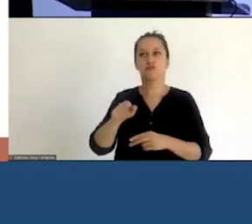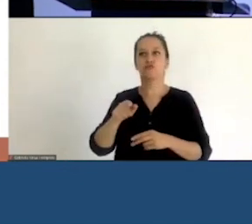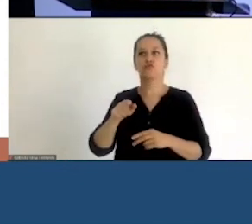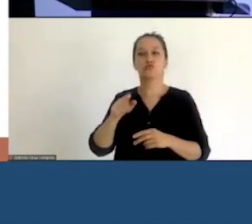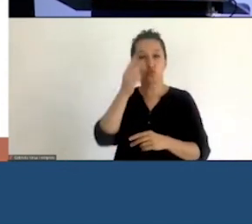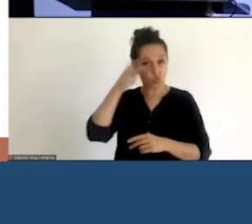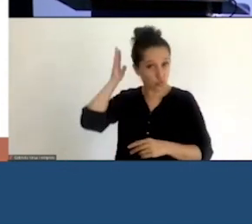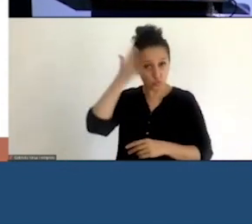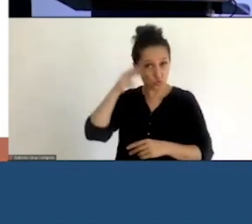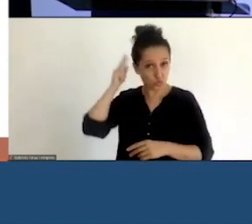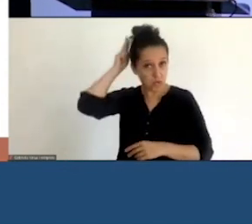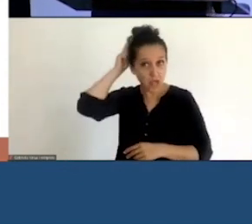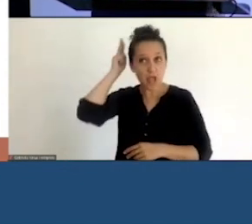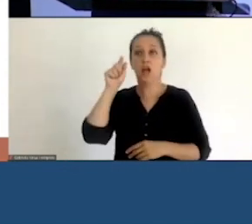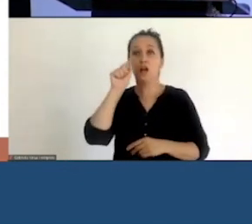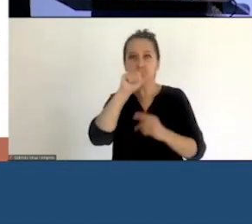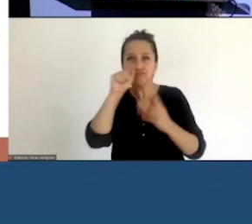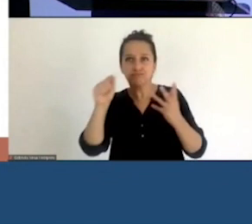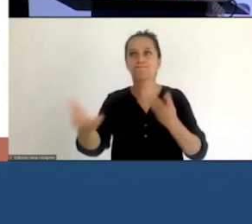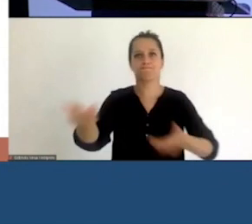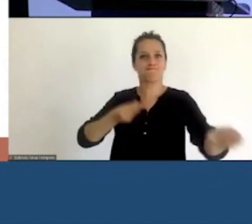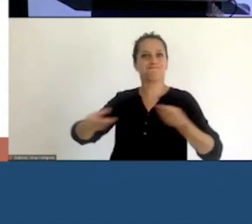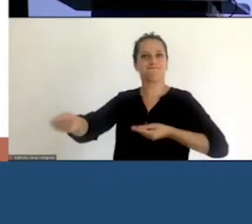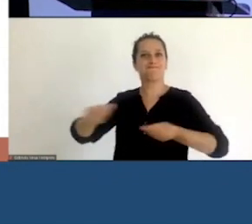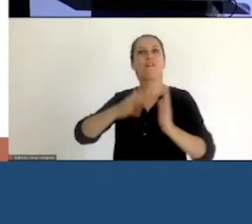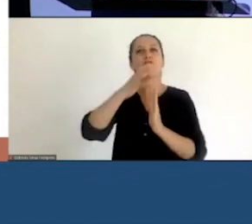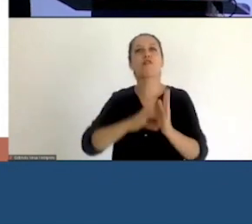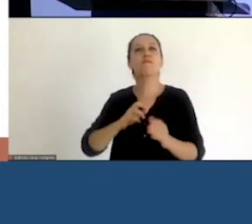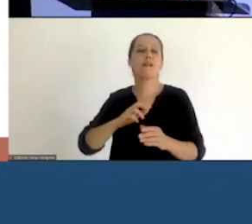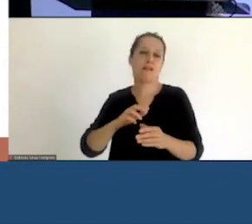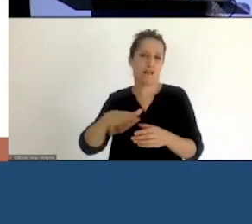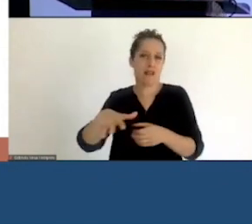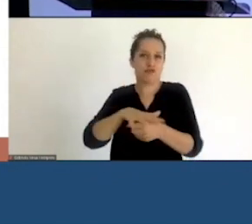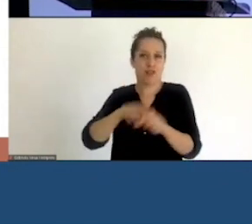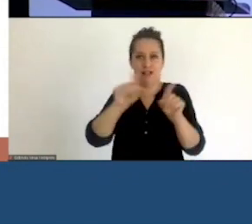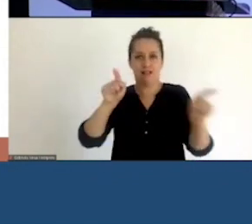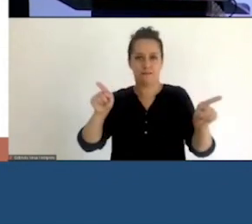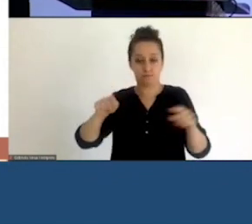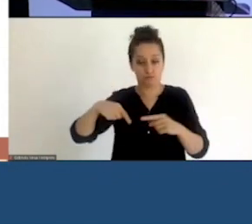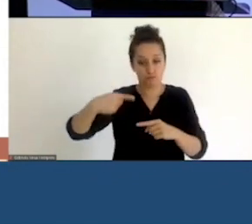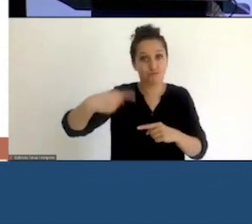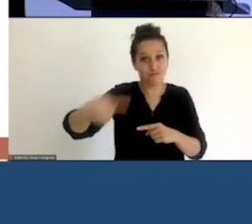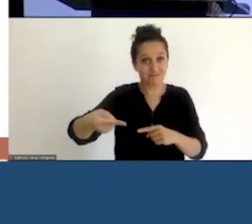their national reports at a workshop that we hold Wednesday.